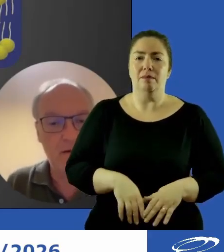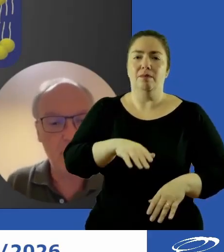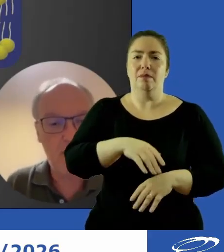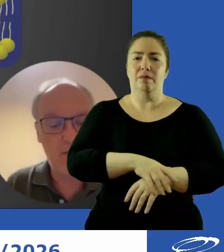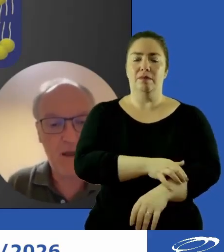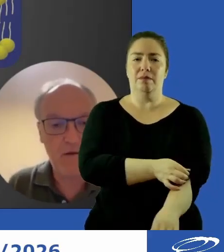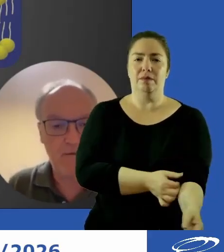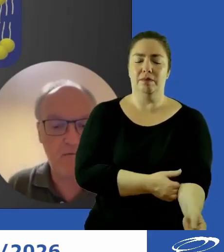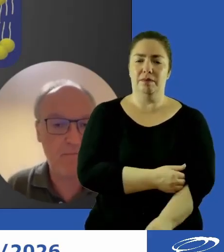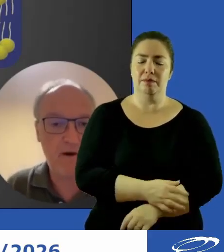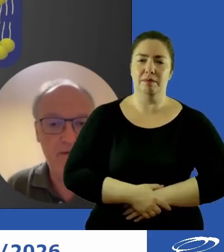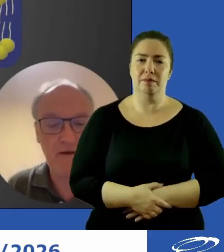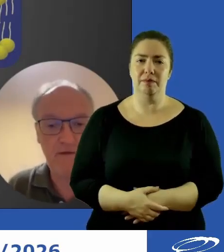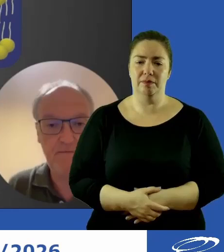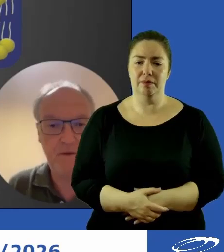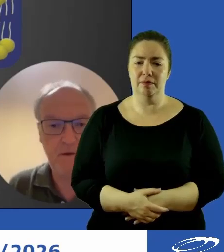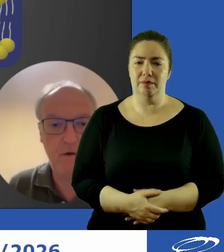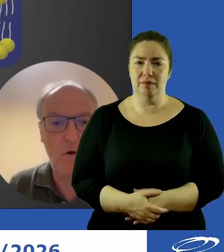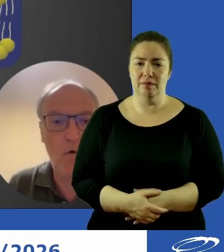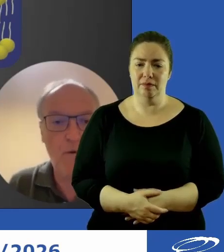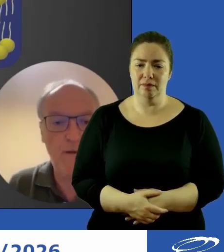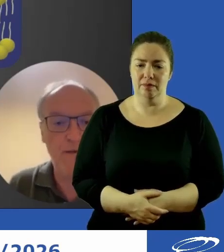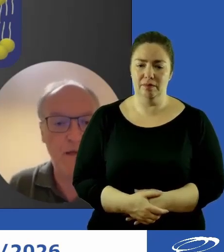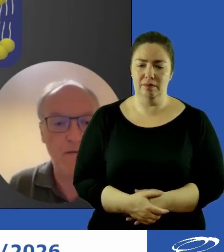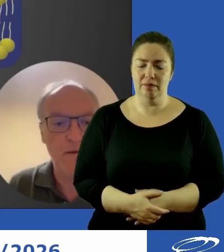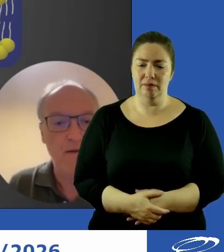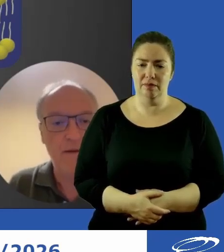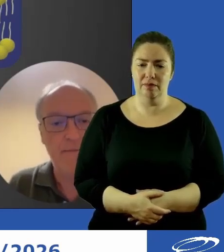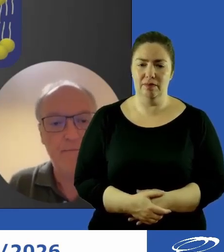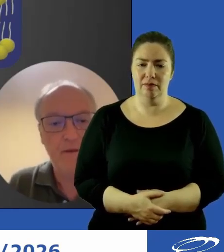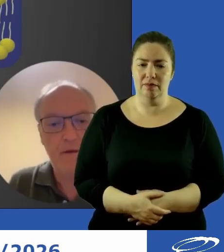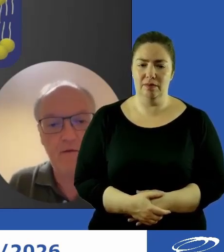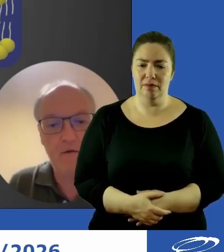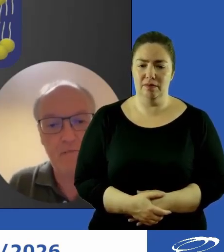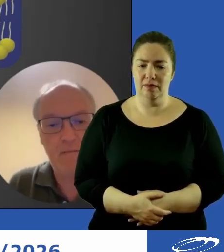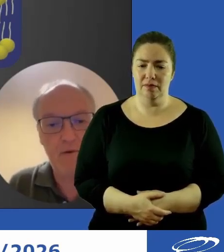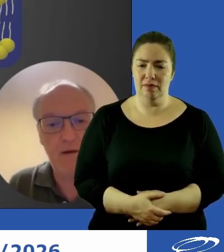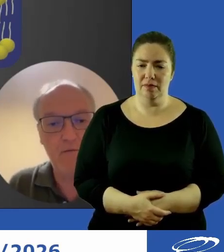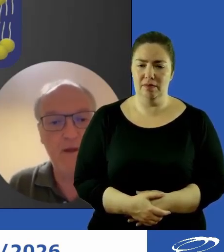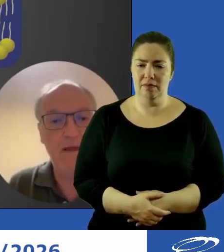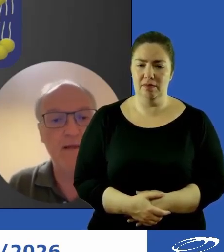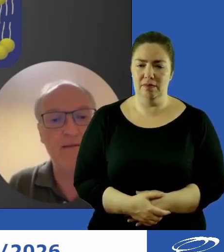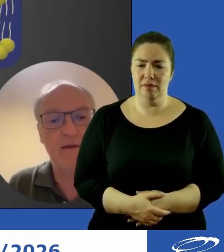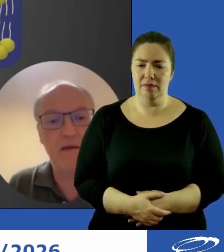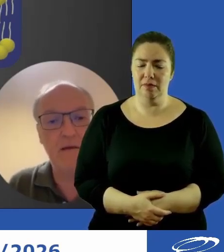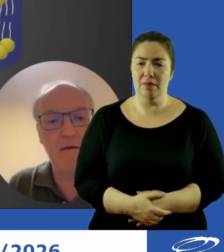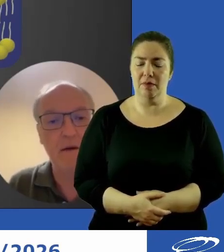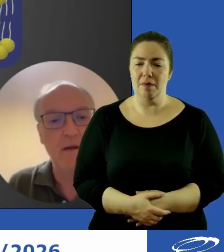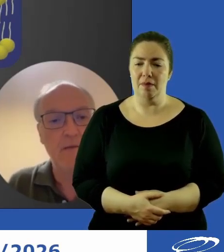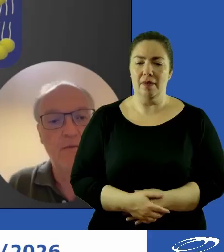external membrane of a gram-positive, and over the external membrane we can see